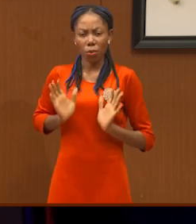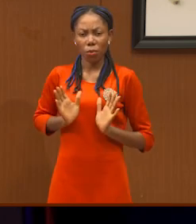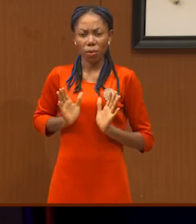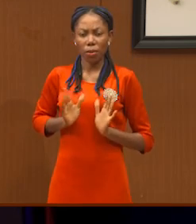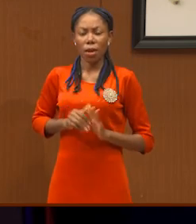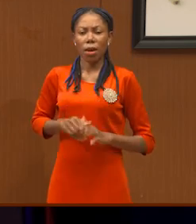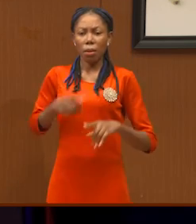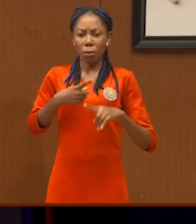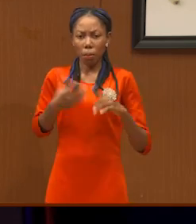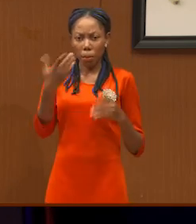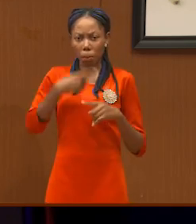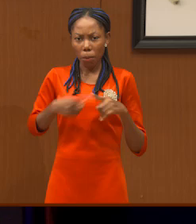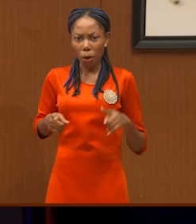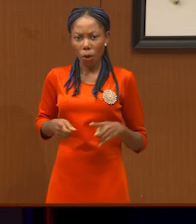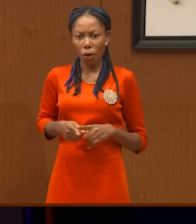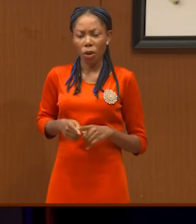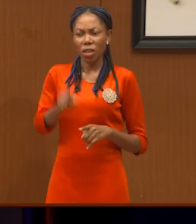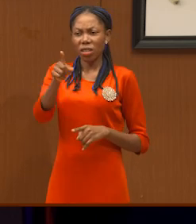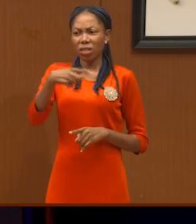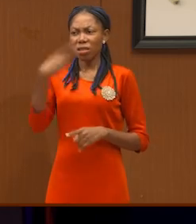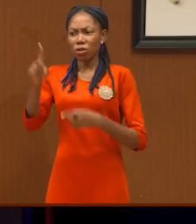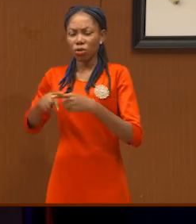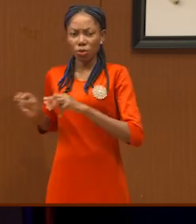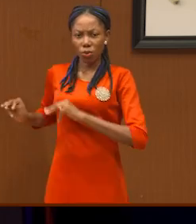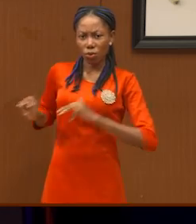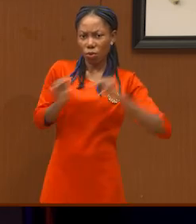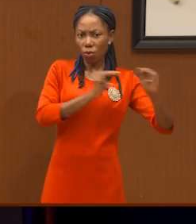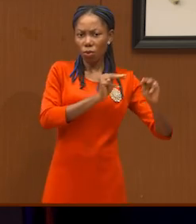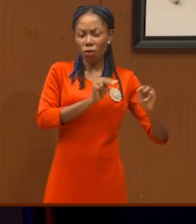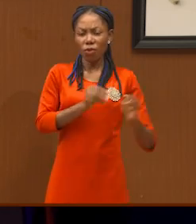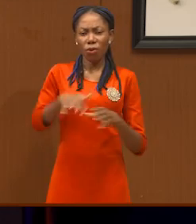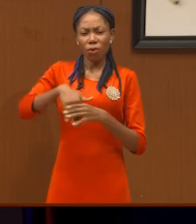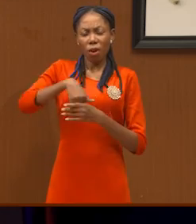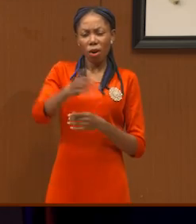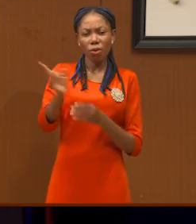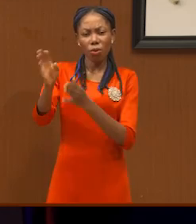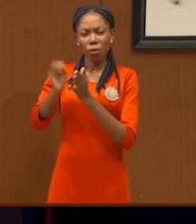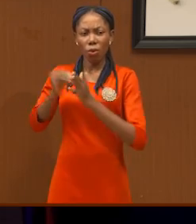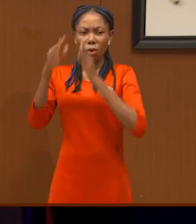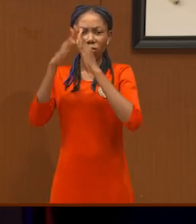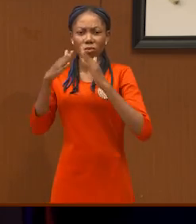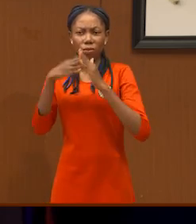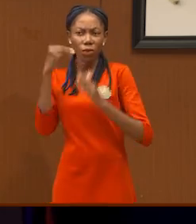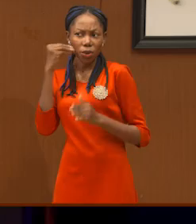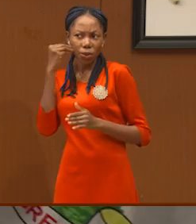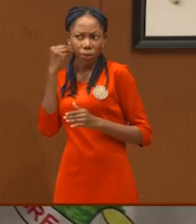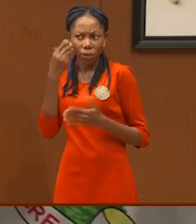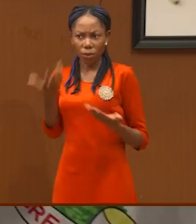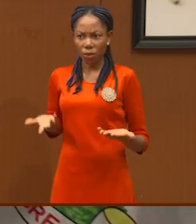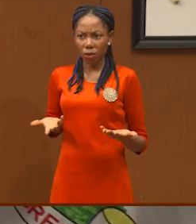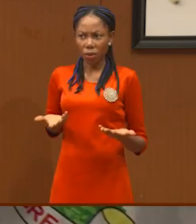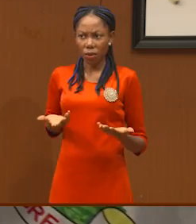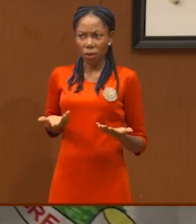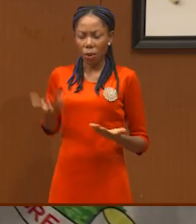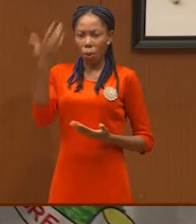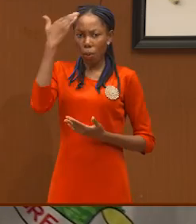attached. But I want you to leave my property. I knew the stress I passed to be able to meet his timeline. Meet what? His timeline